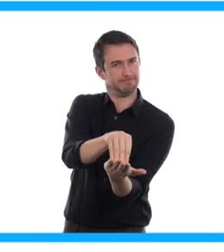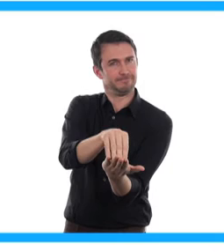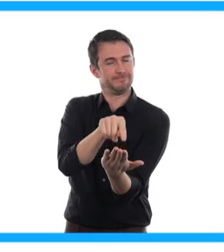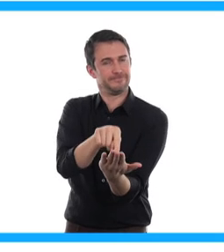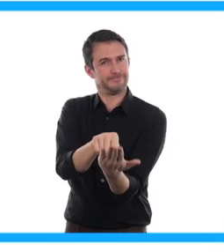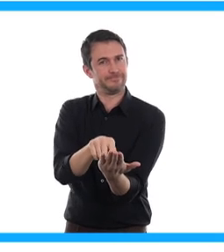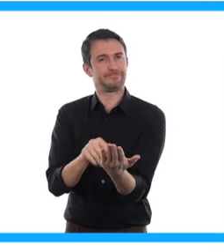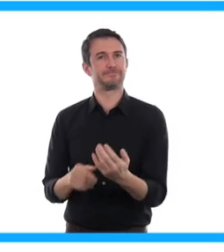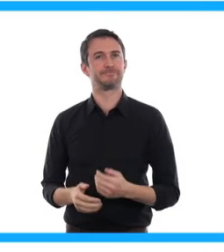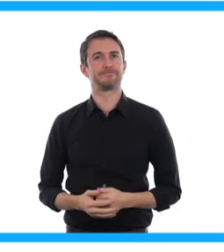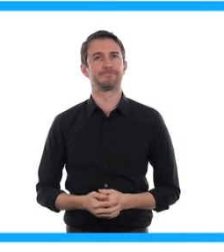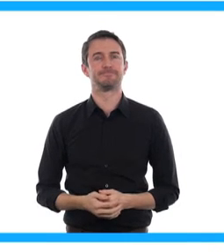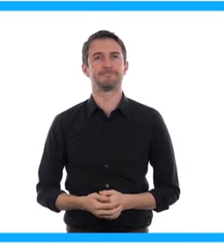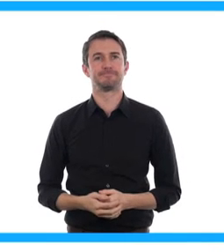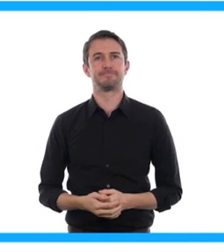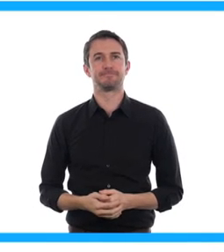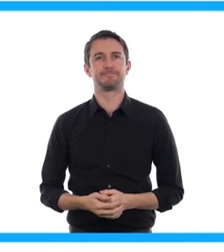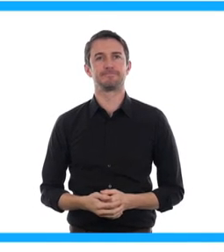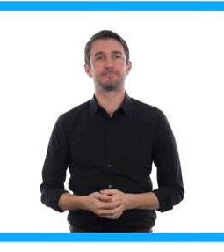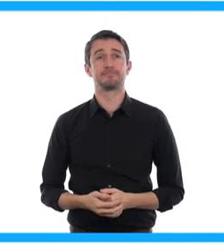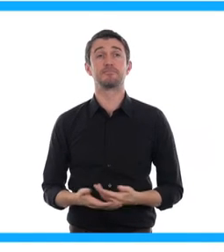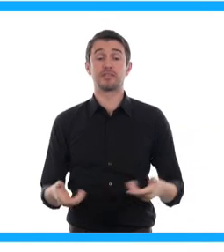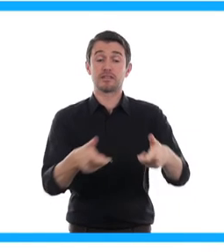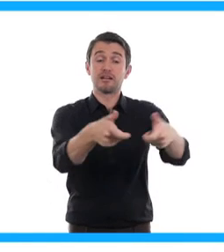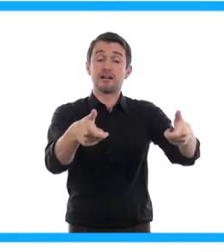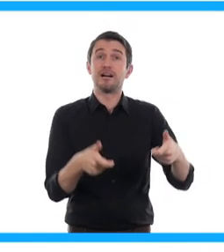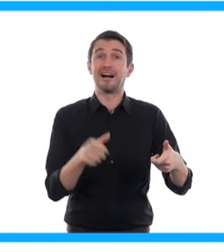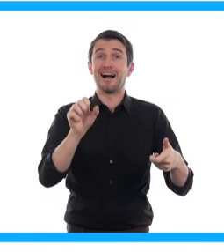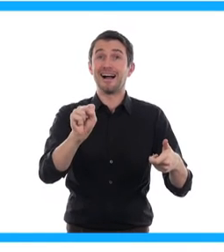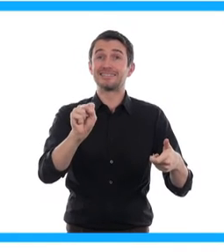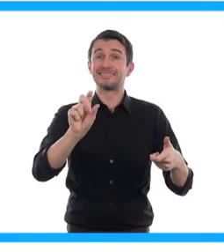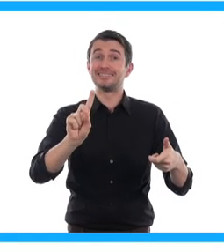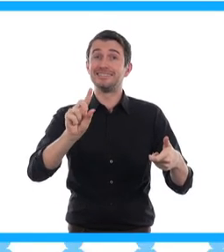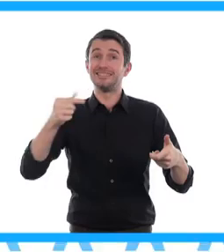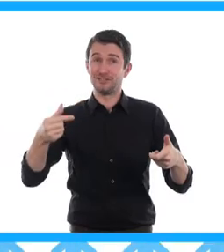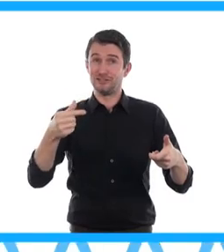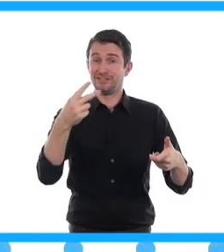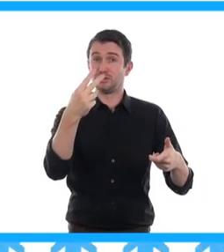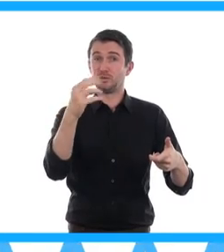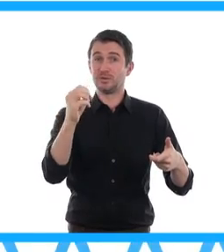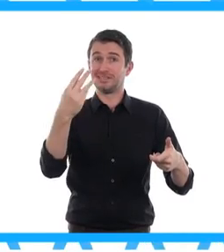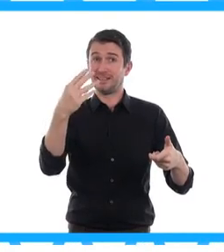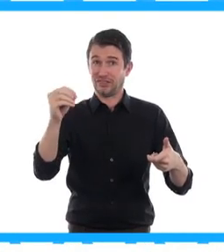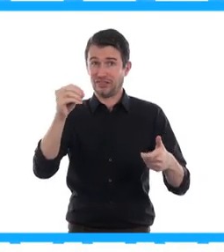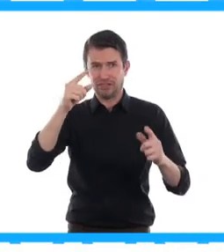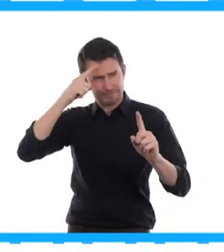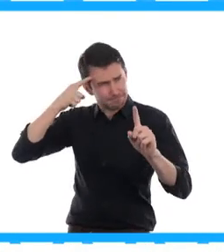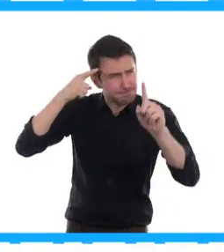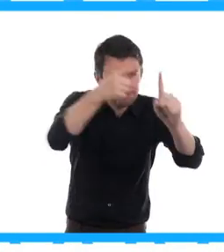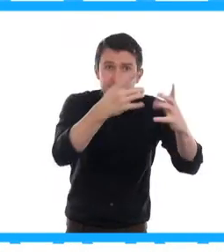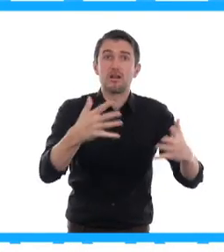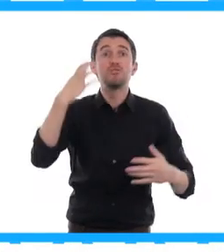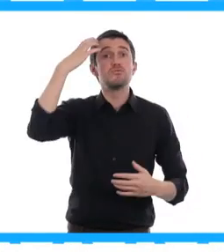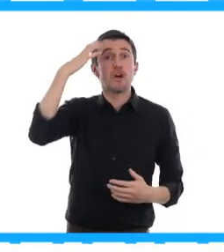2030 Agenda for Sustainable Development, the world's governments call for reliable data that go beyond averages